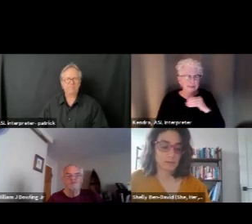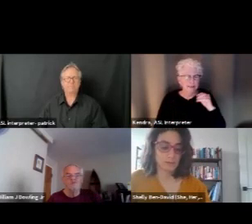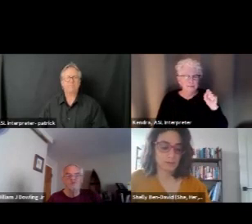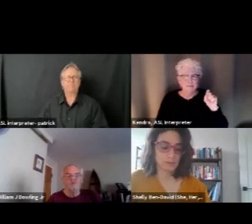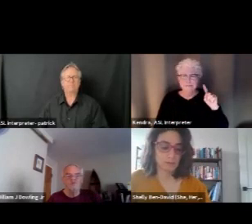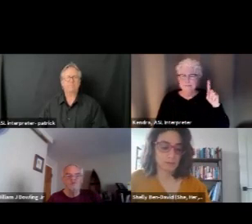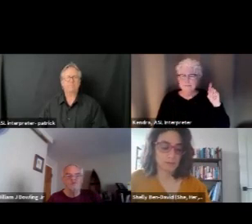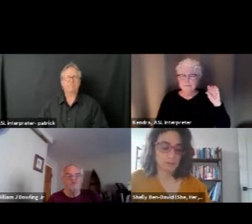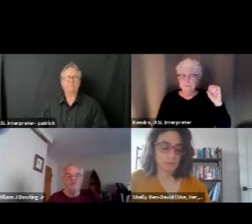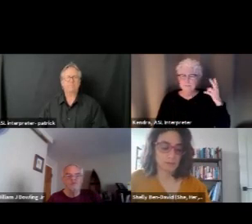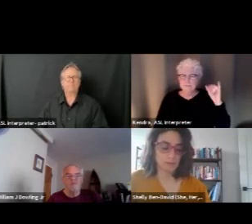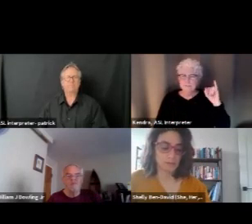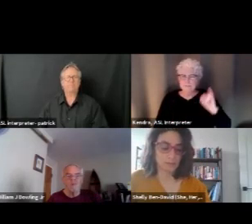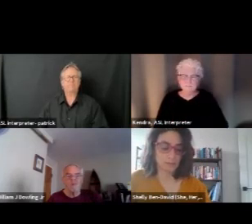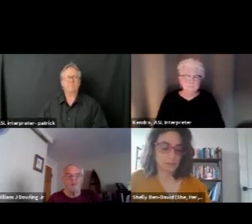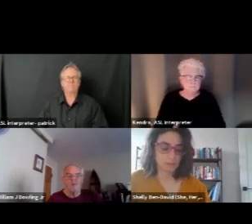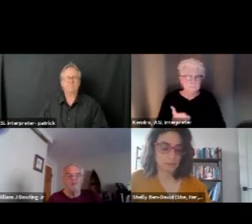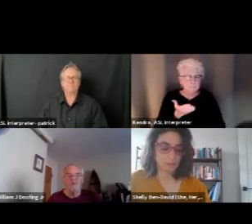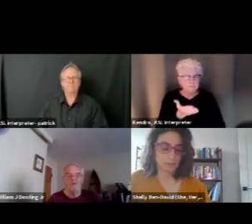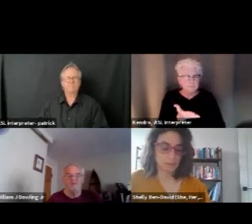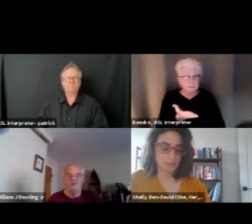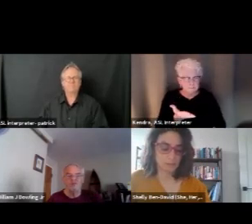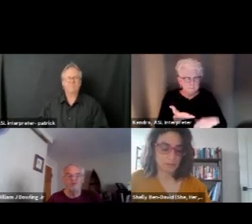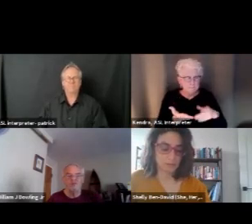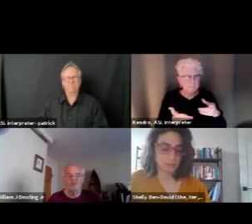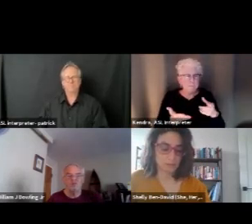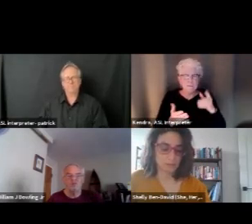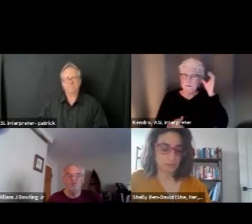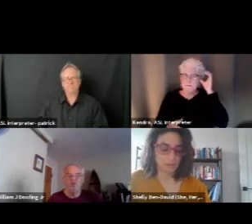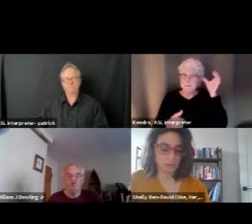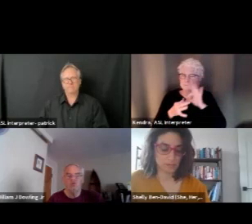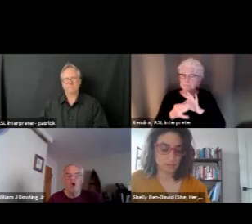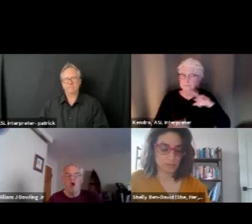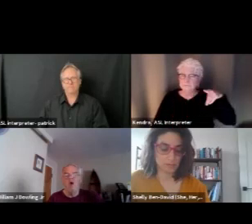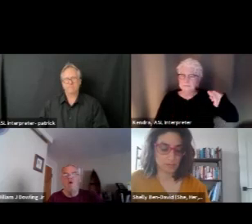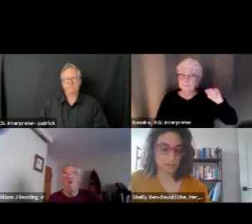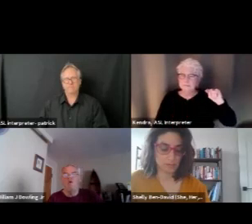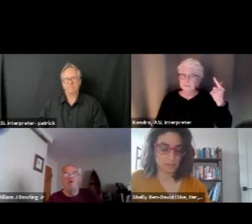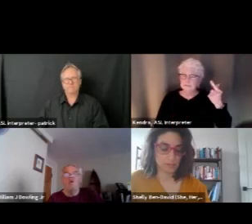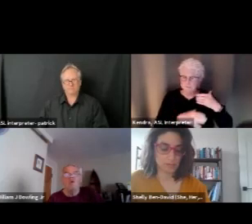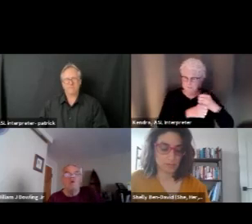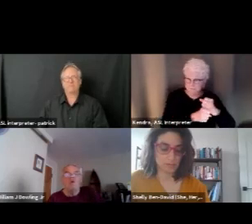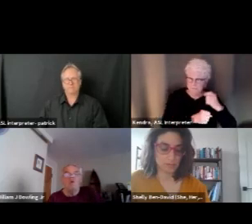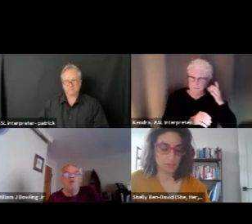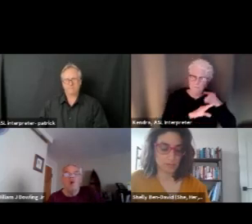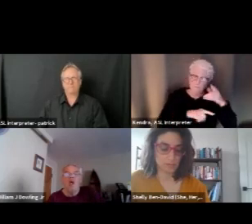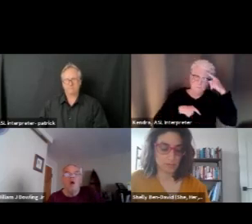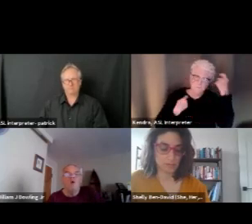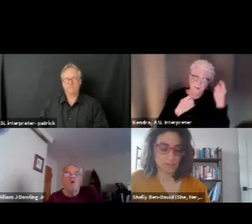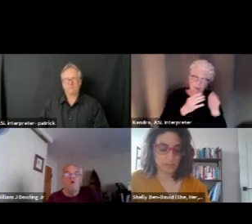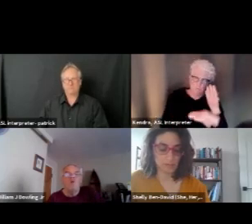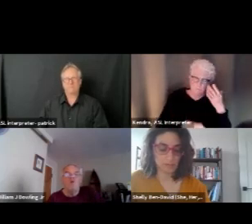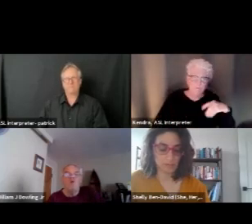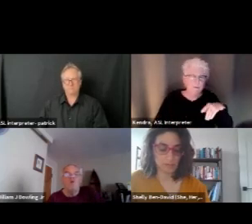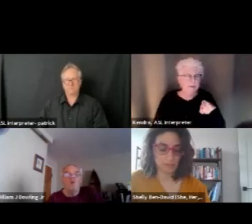different models or concepts that kind of relate to post-traumatic growth. And then at some point they started talking about the recovery model, and they